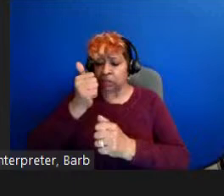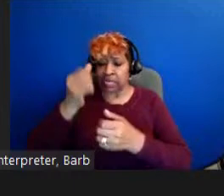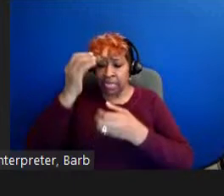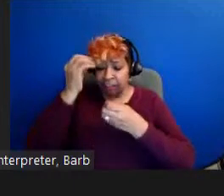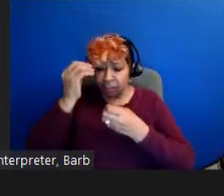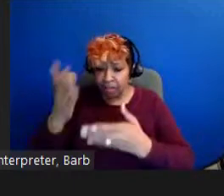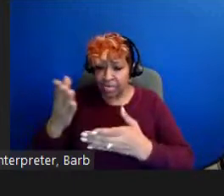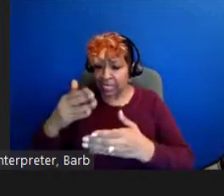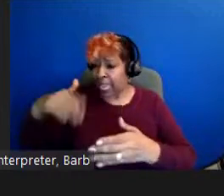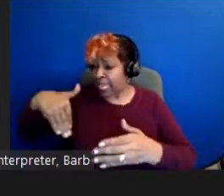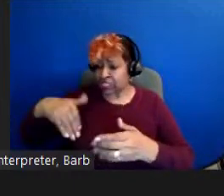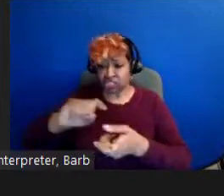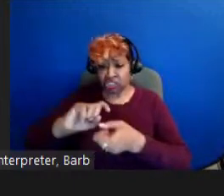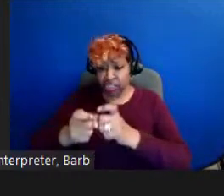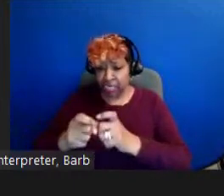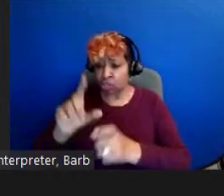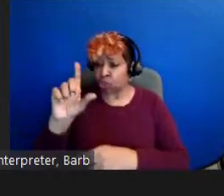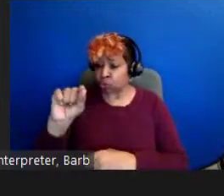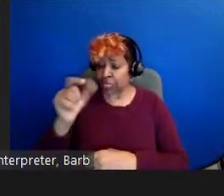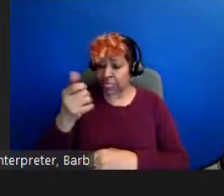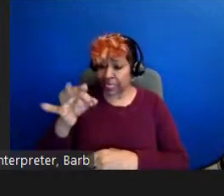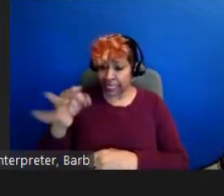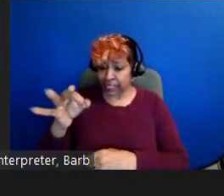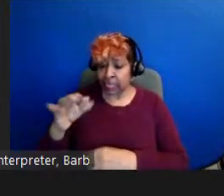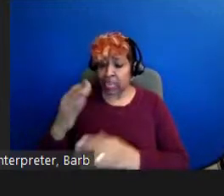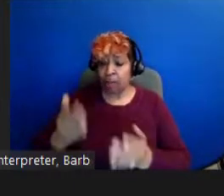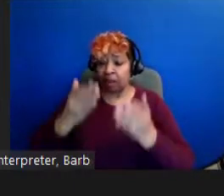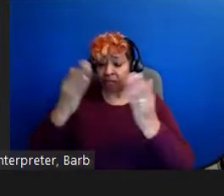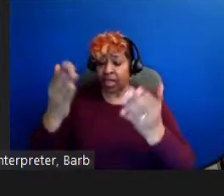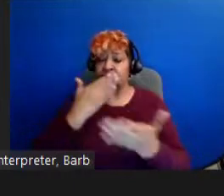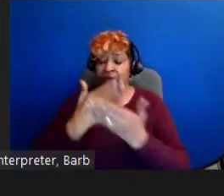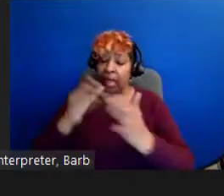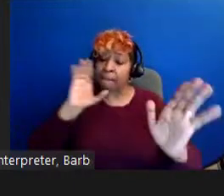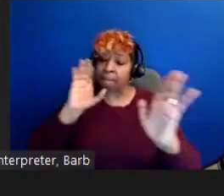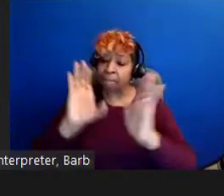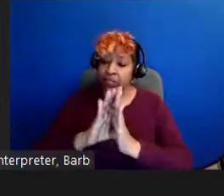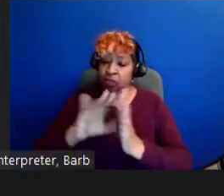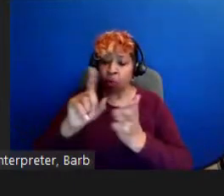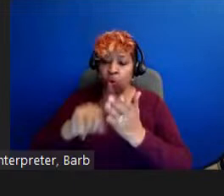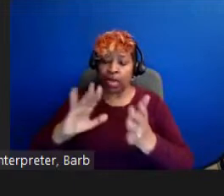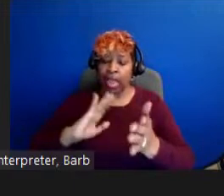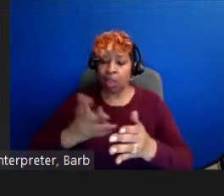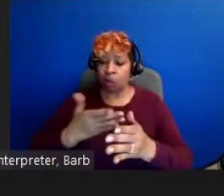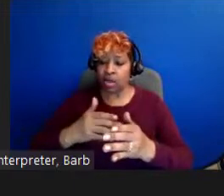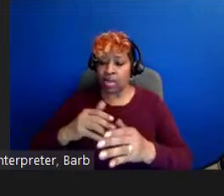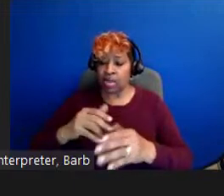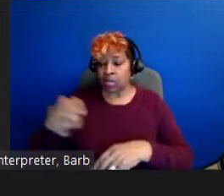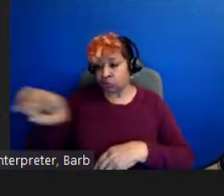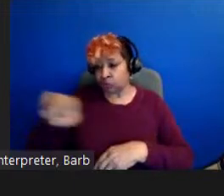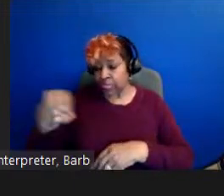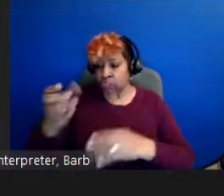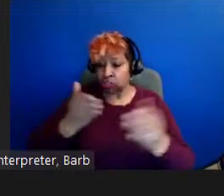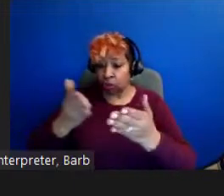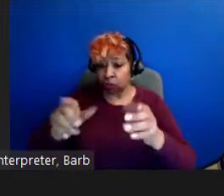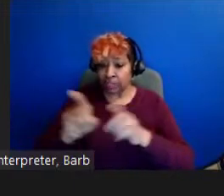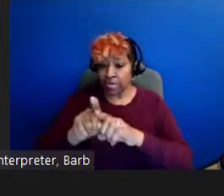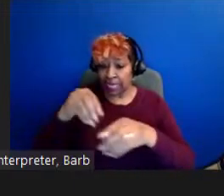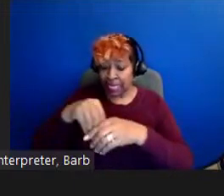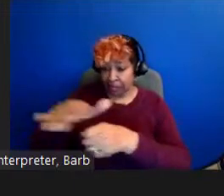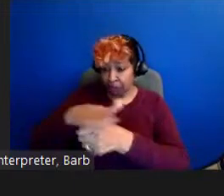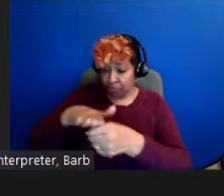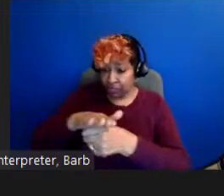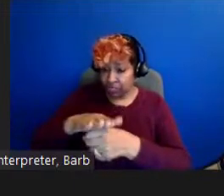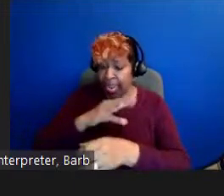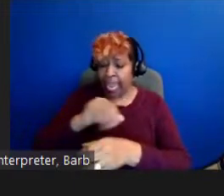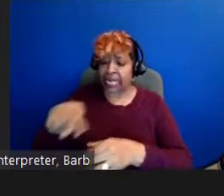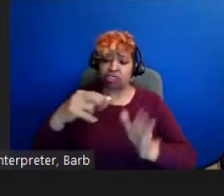not changed. 2019 provides a pretty good snapshot of what our transit service was like in the region. And it